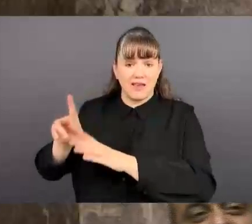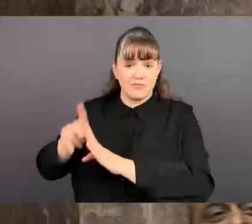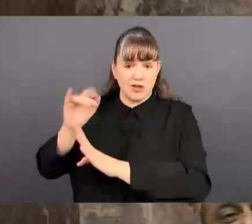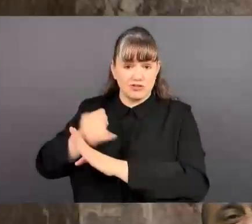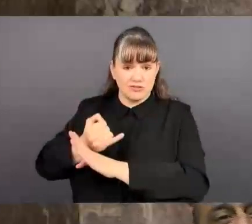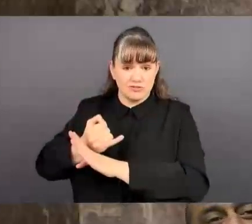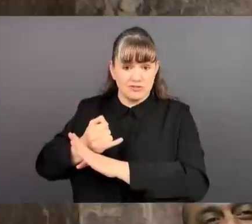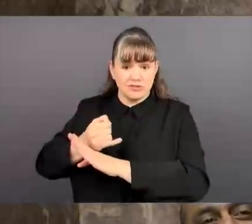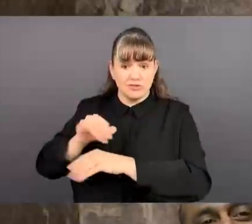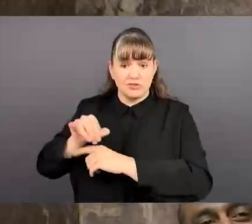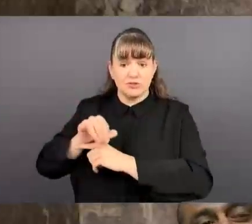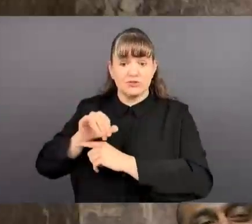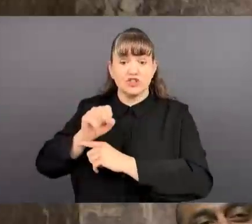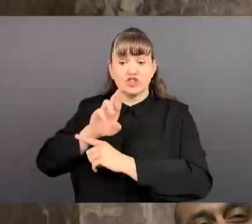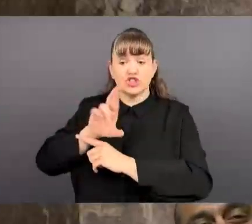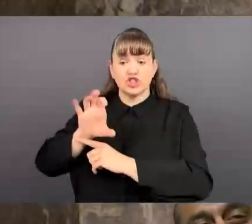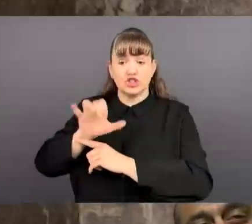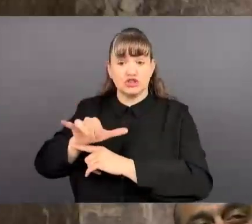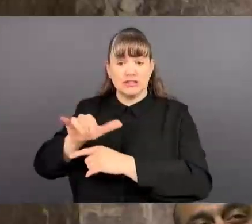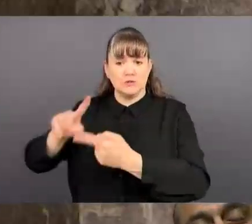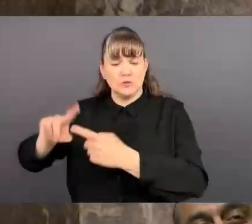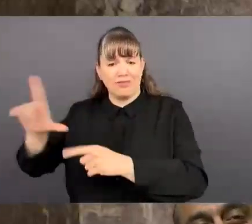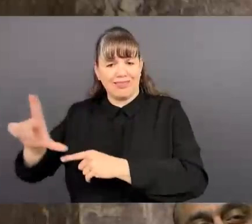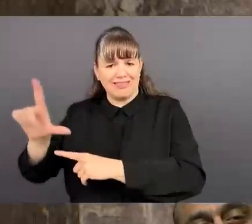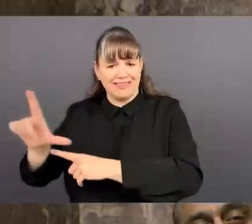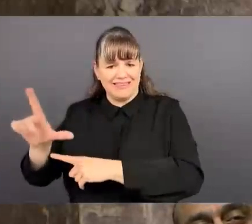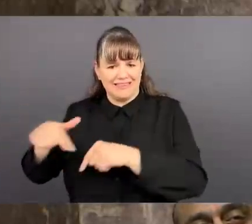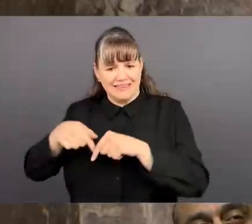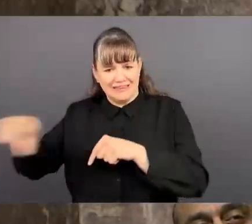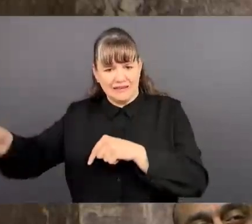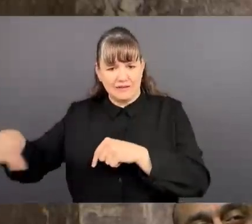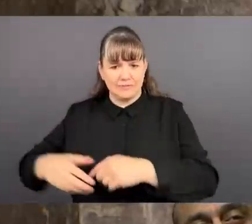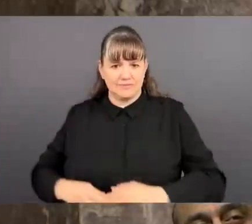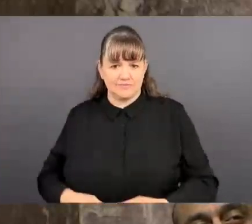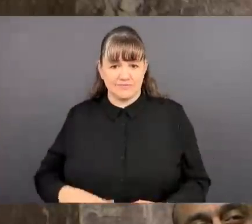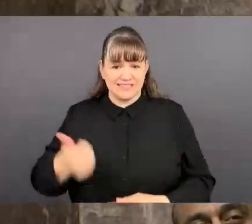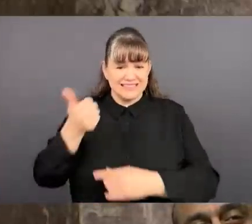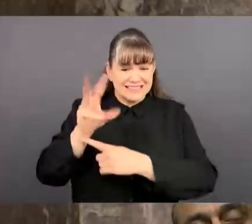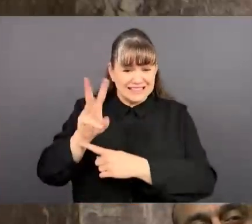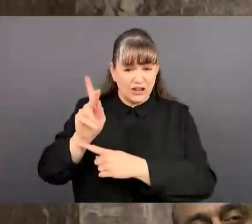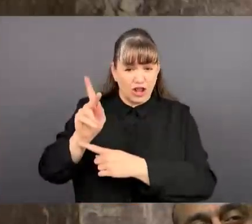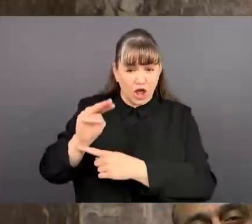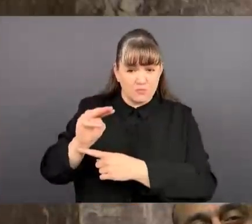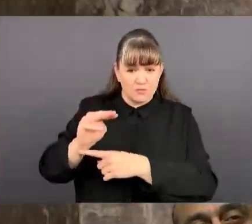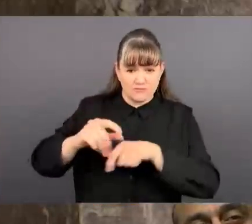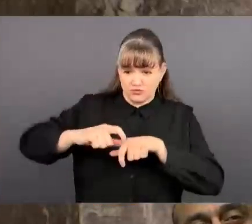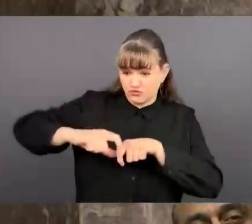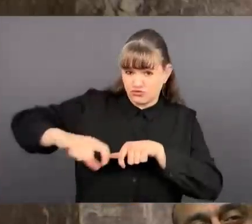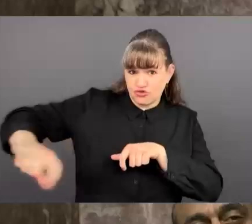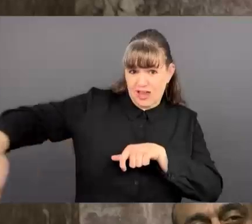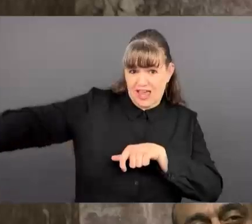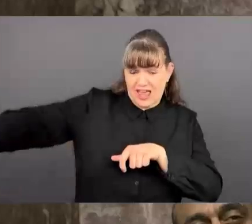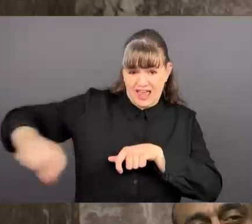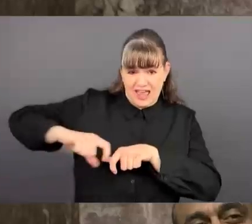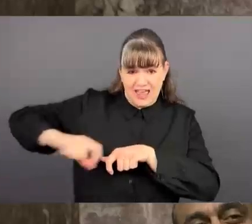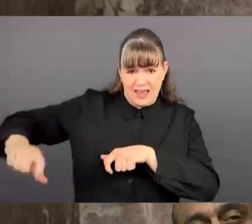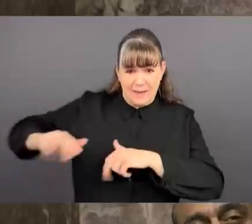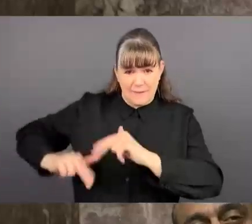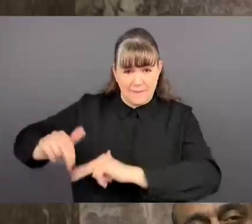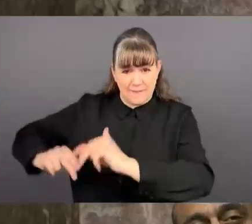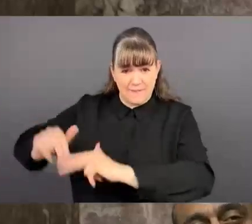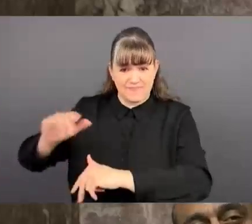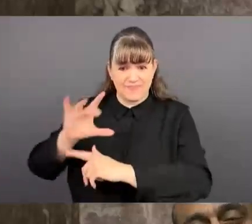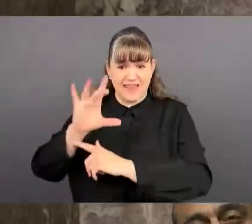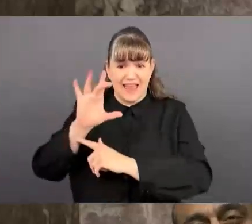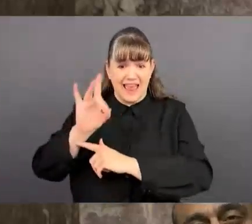16 kilometres of track, Honourable Speaker, 8 stations. It's going to make it easier to get from Langley City to Surrey